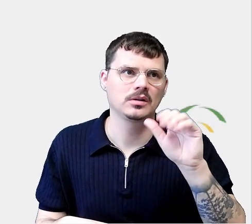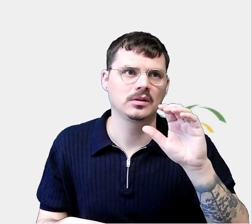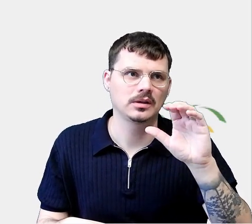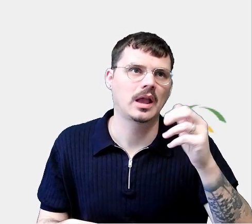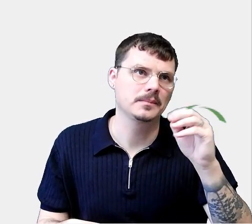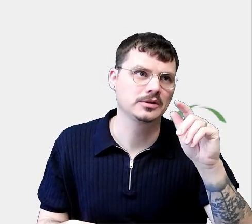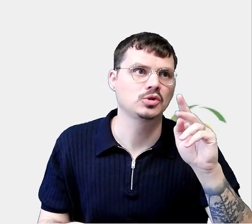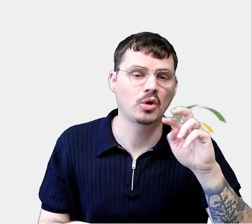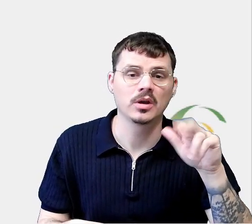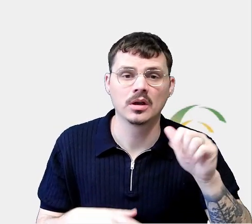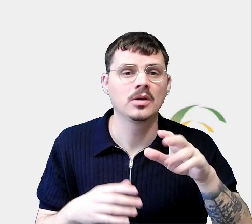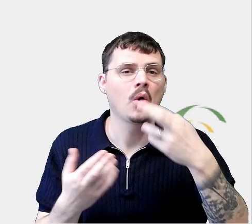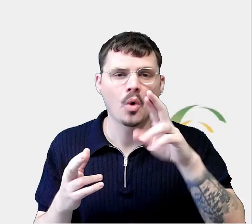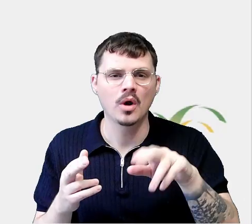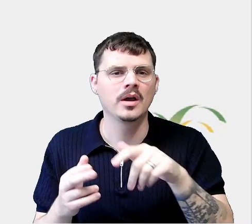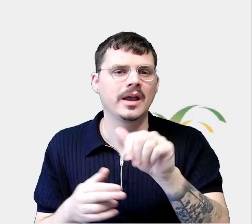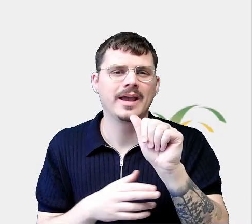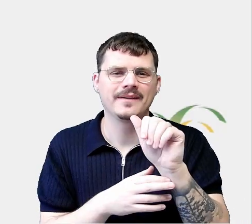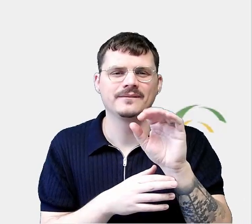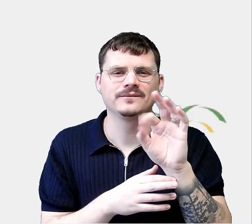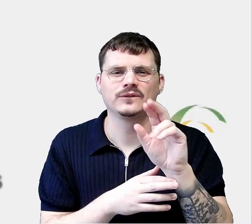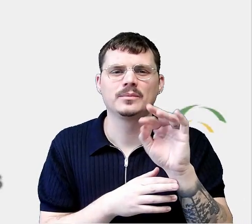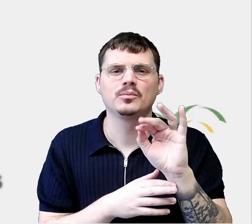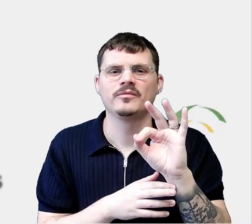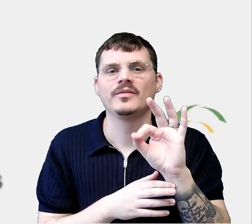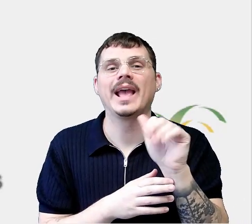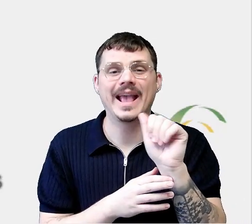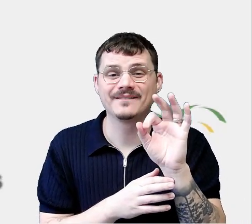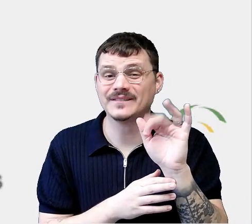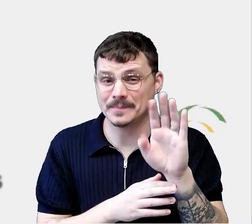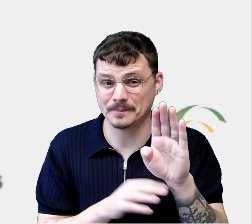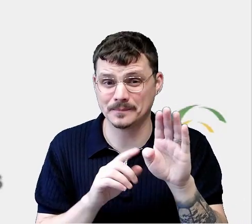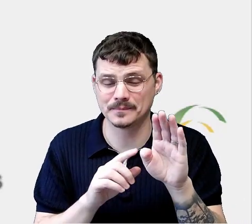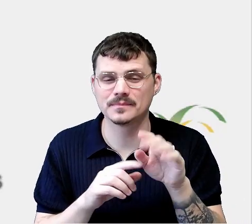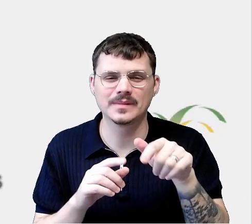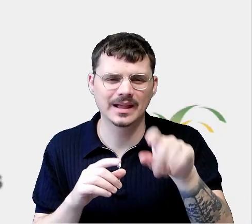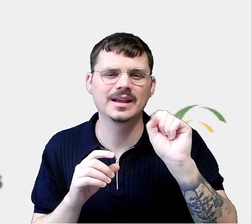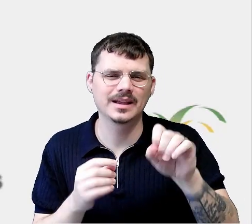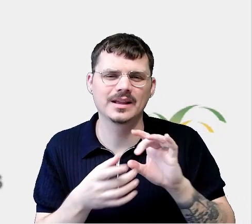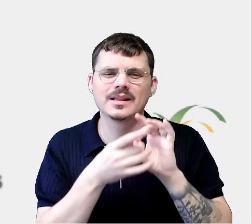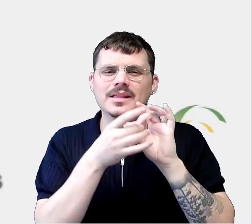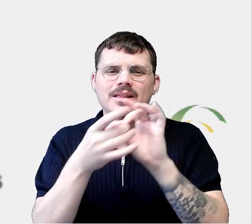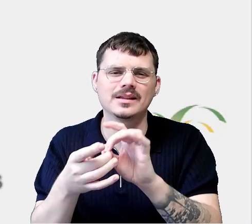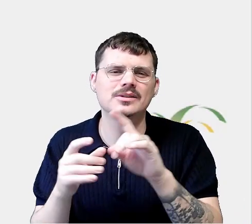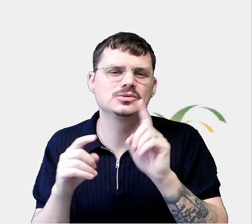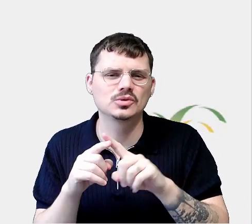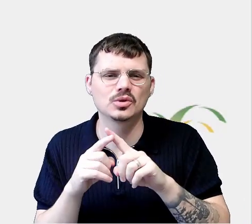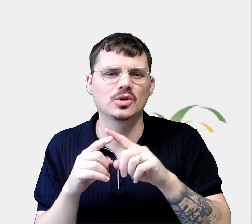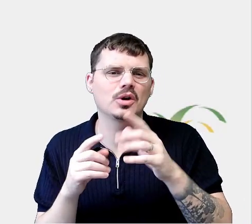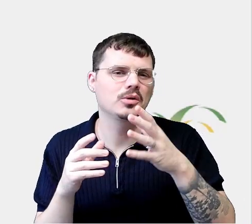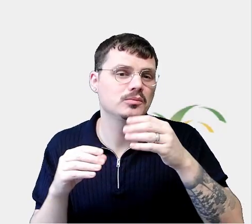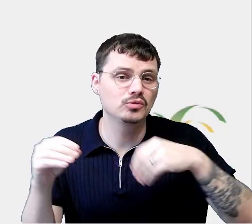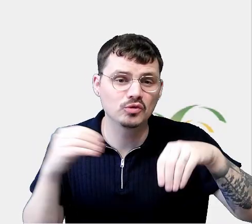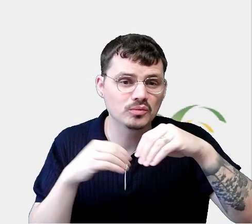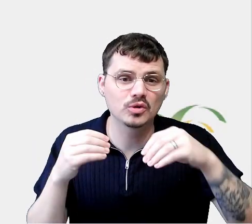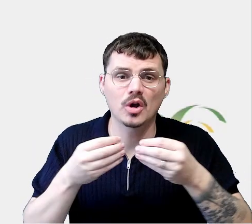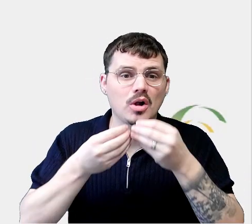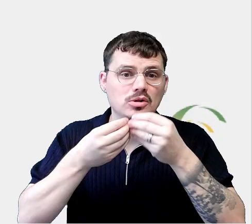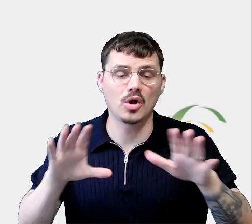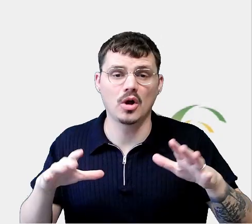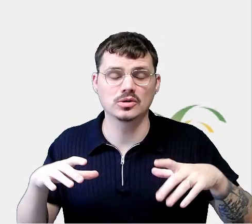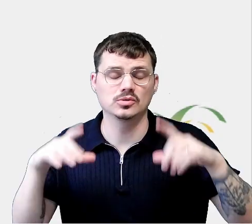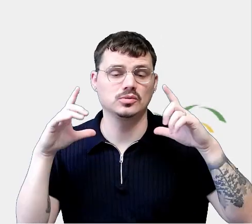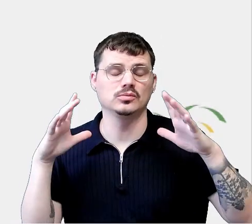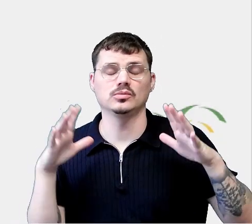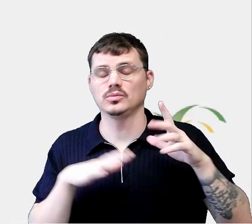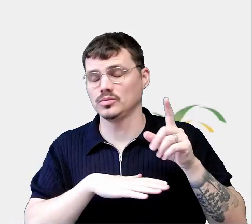even atrial fibrillation, that may lead to some either movements or loss of tone that